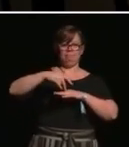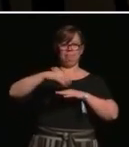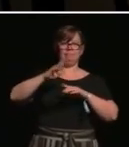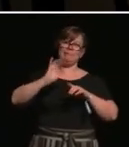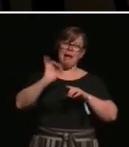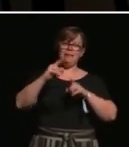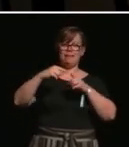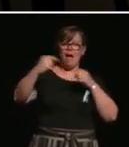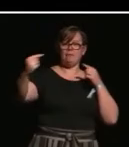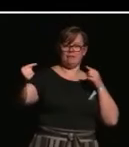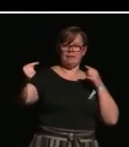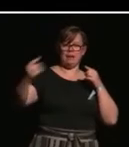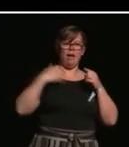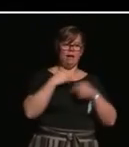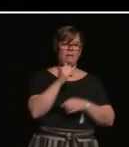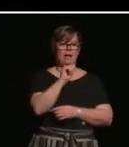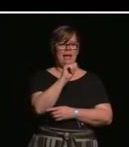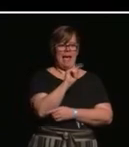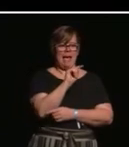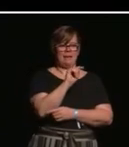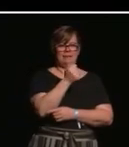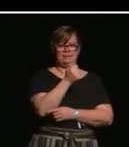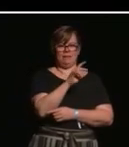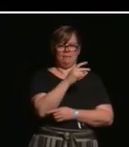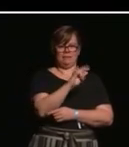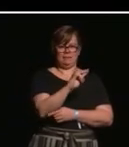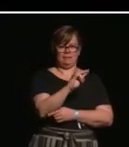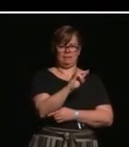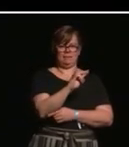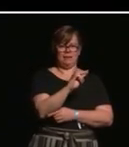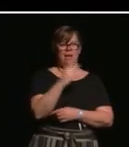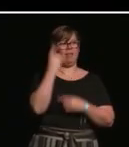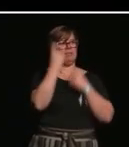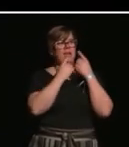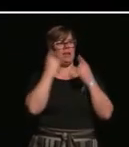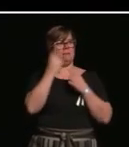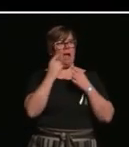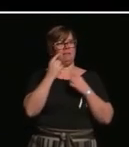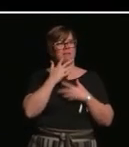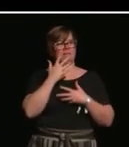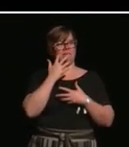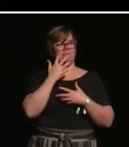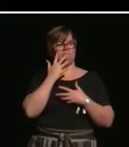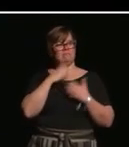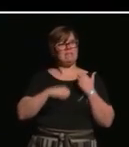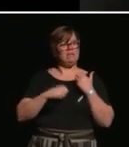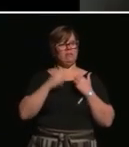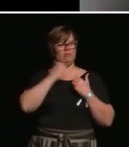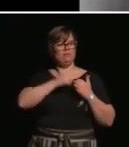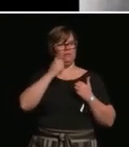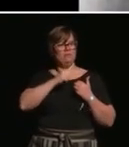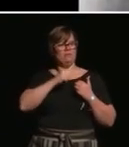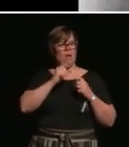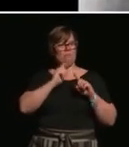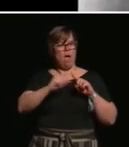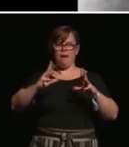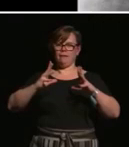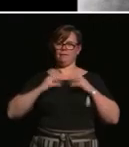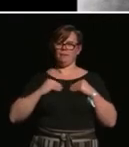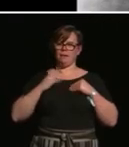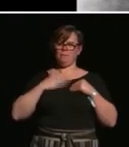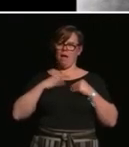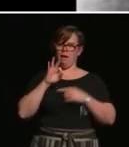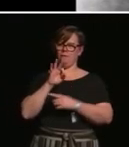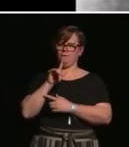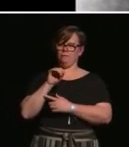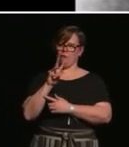opposite of At 17, flipping the bird to the mean girls and accepting wrinkles and flaws as evidence of a